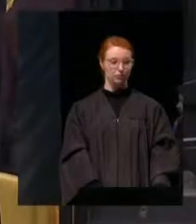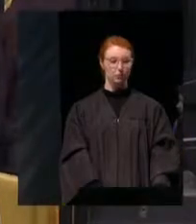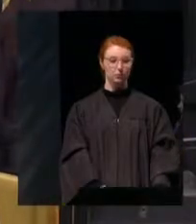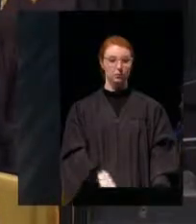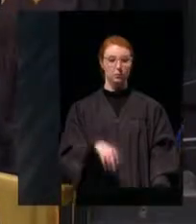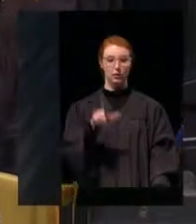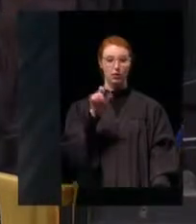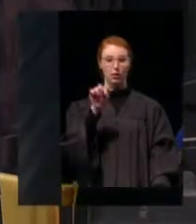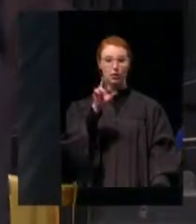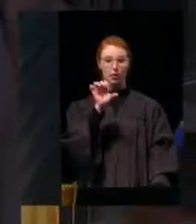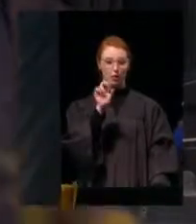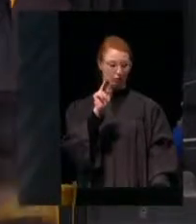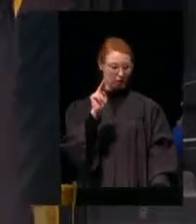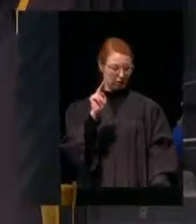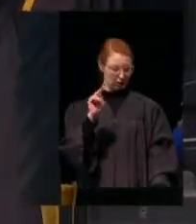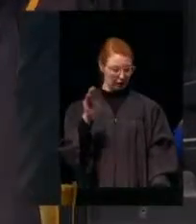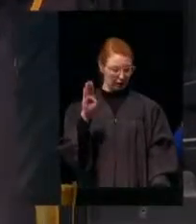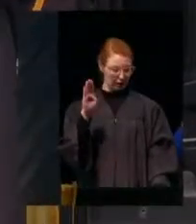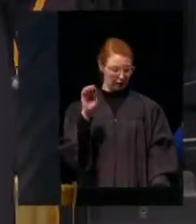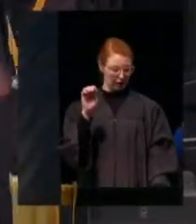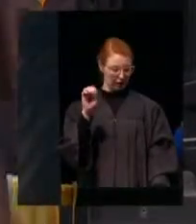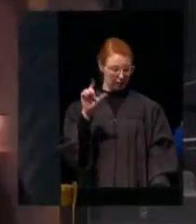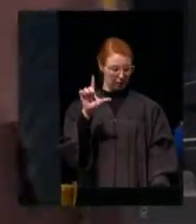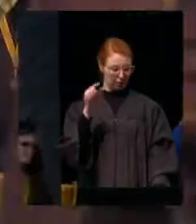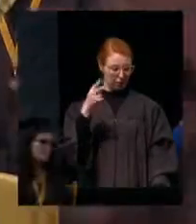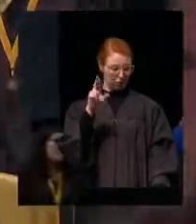Laura Bolgreen.